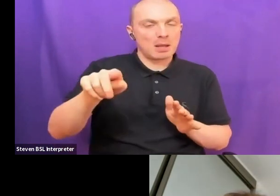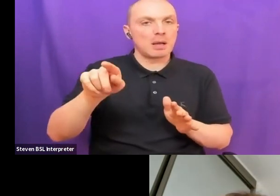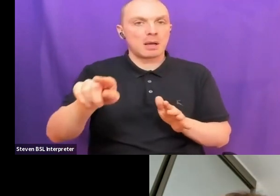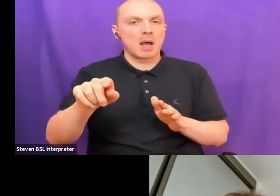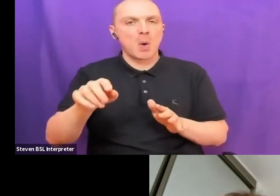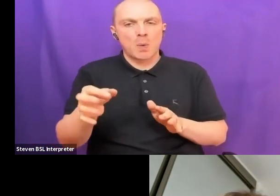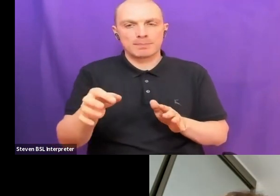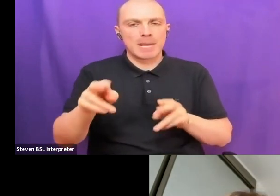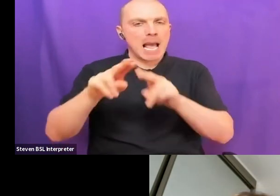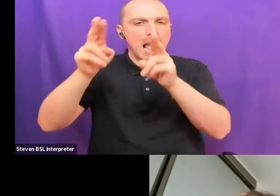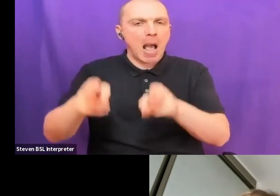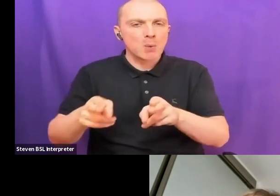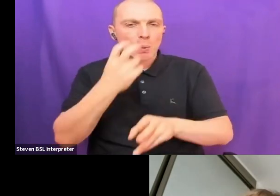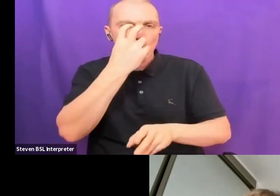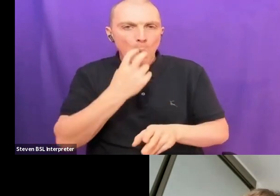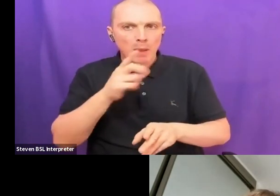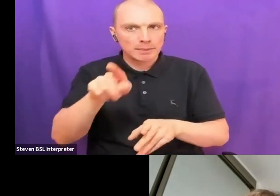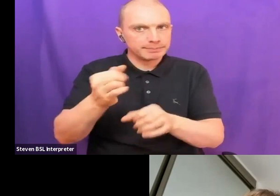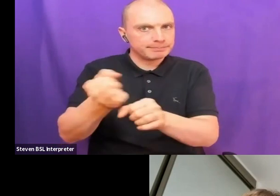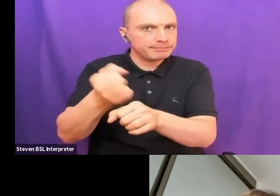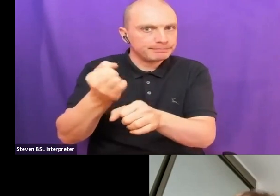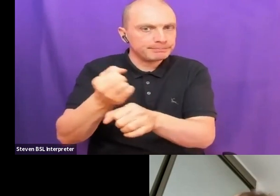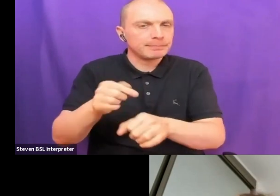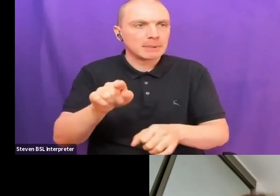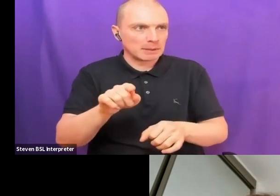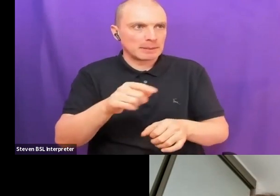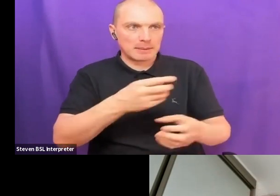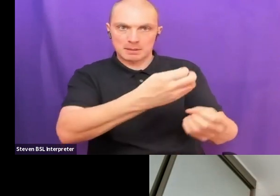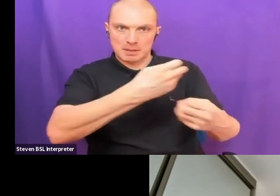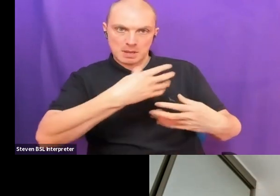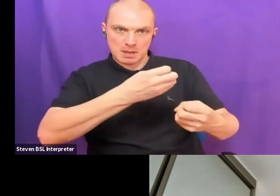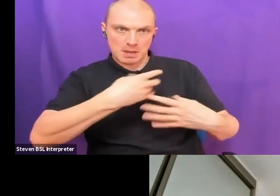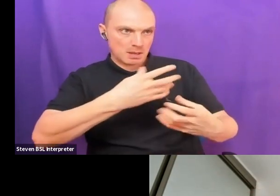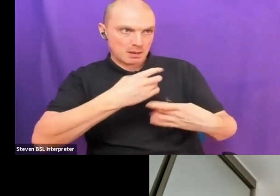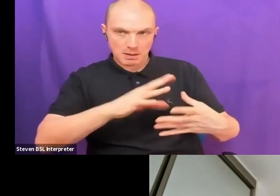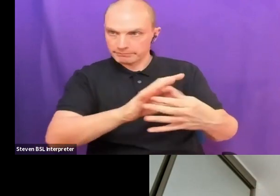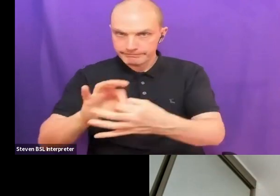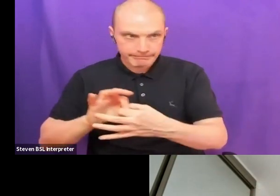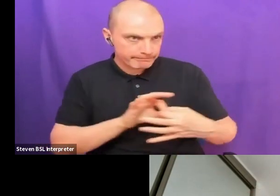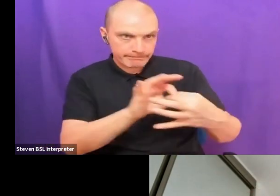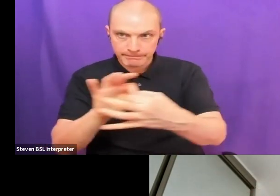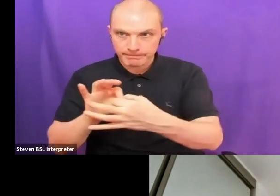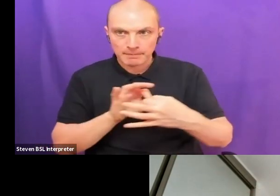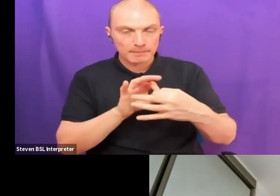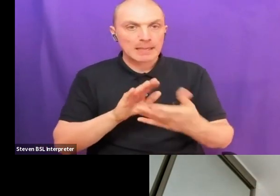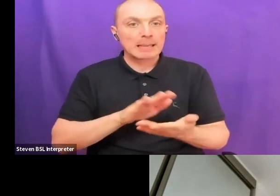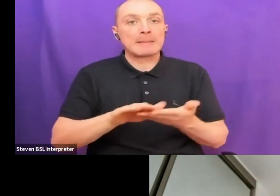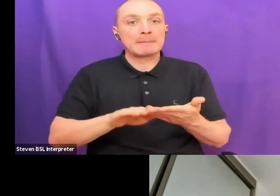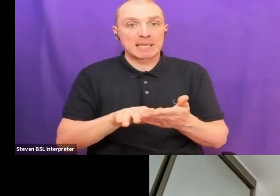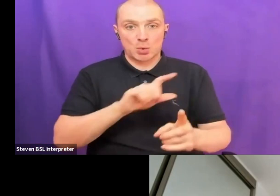building. So I think we've got, pretty widely held recognition locally that their